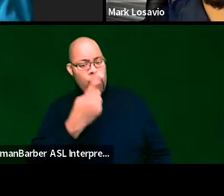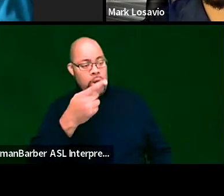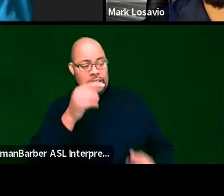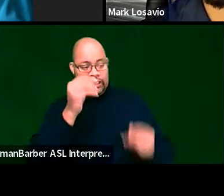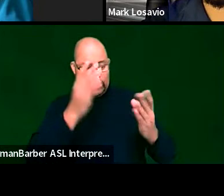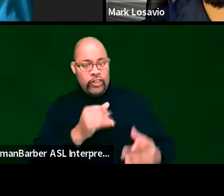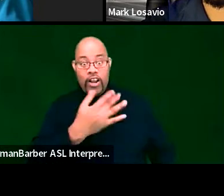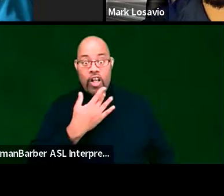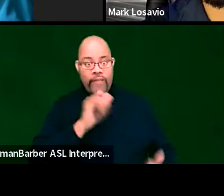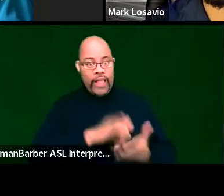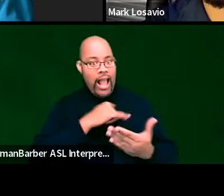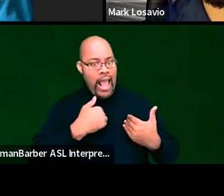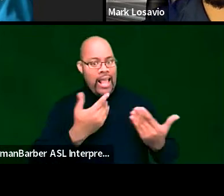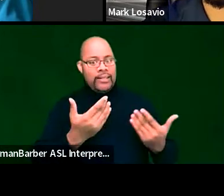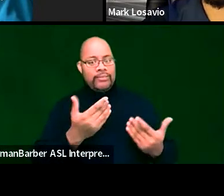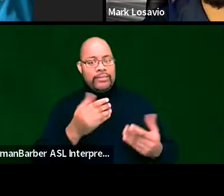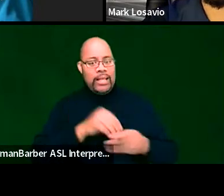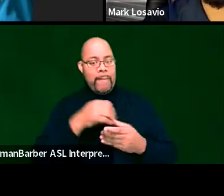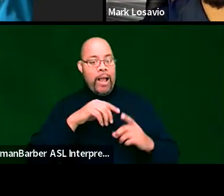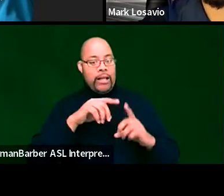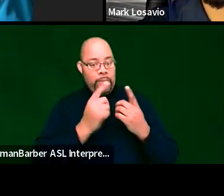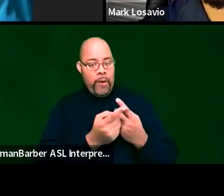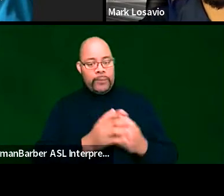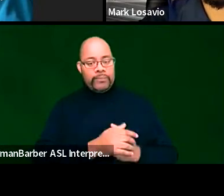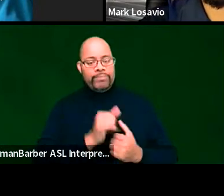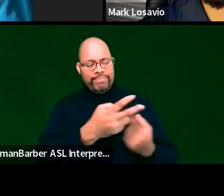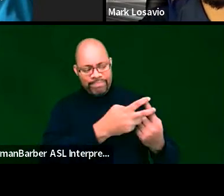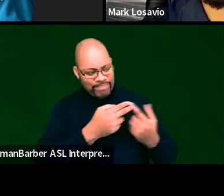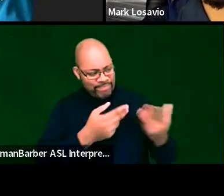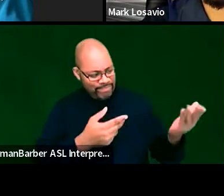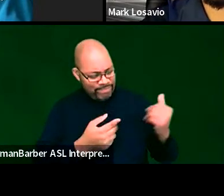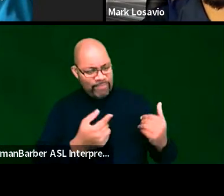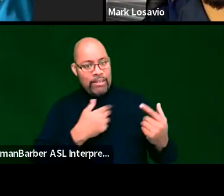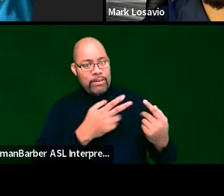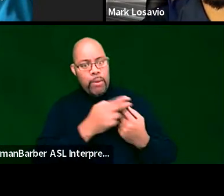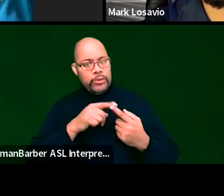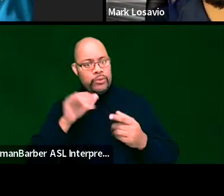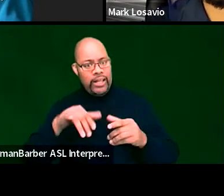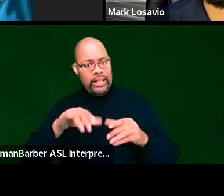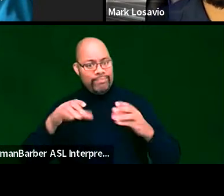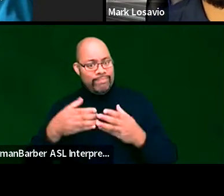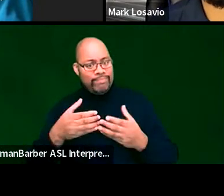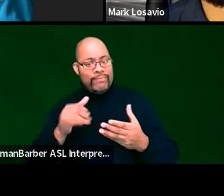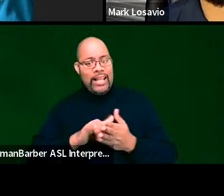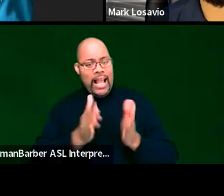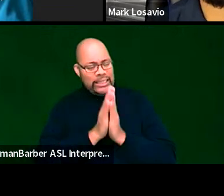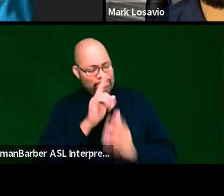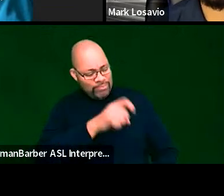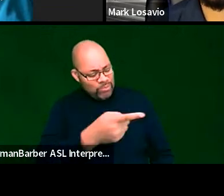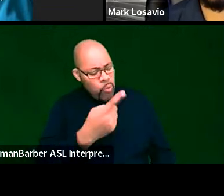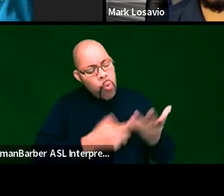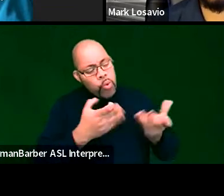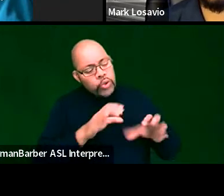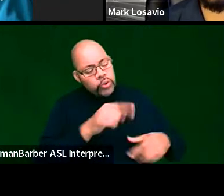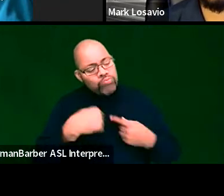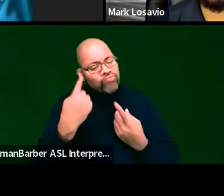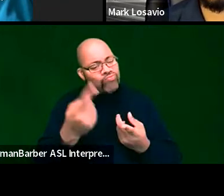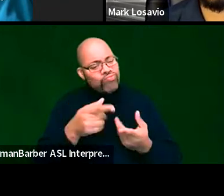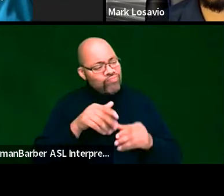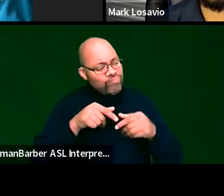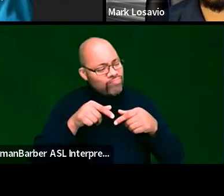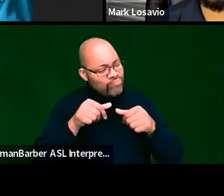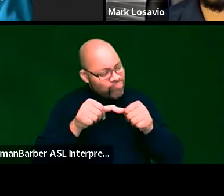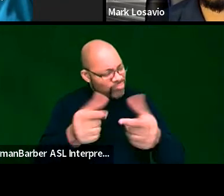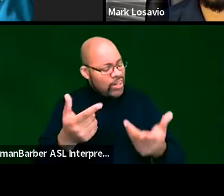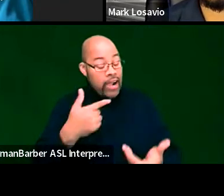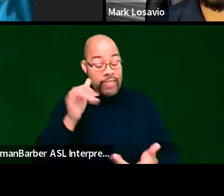professor of color I had in my biology department that pulled me, and he ended up pulling me to the side and asked me, hey, you know, what do you want to do? And at